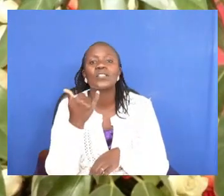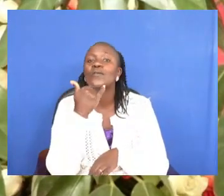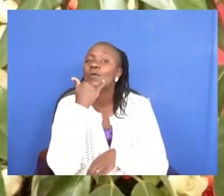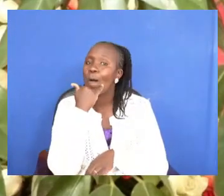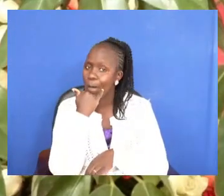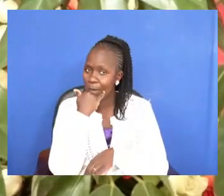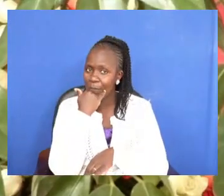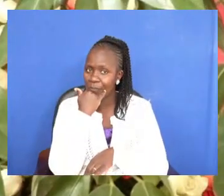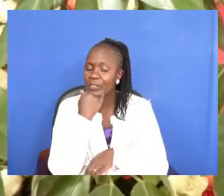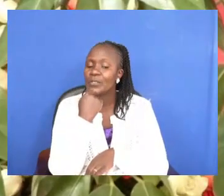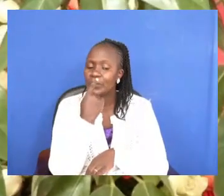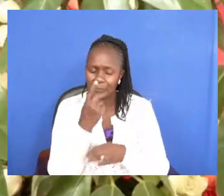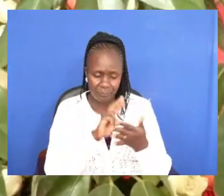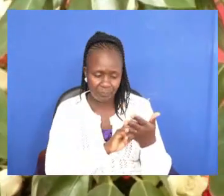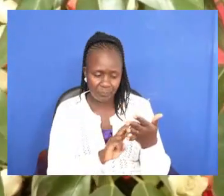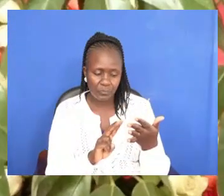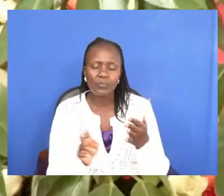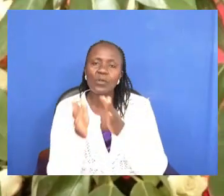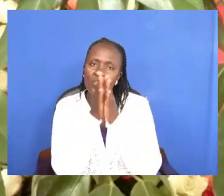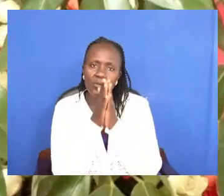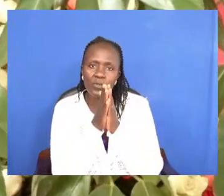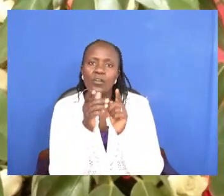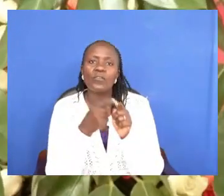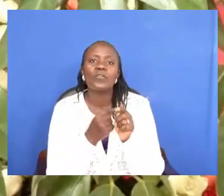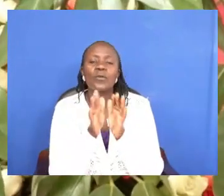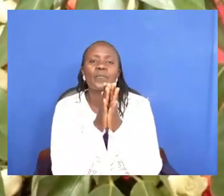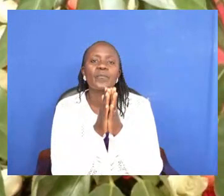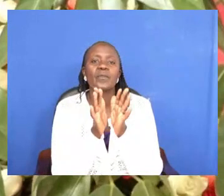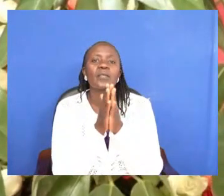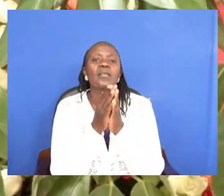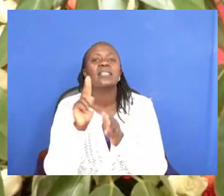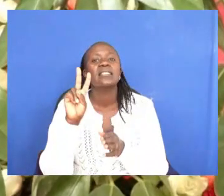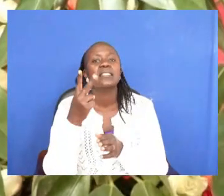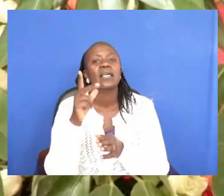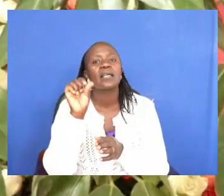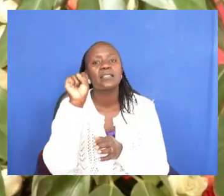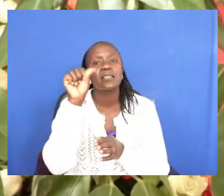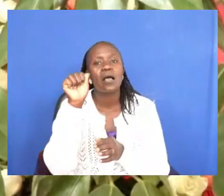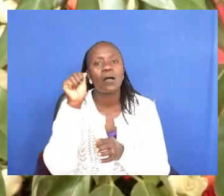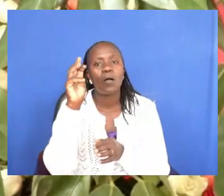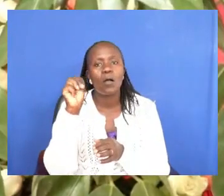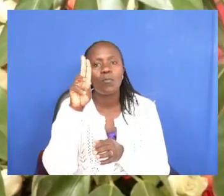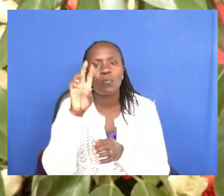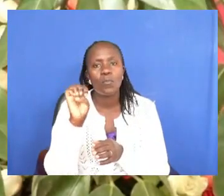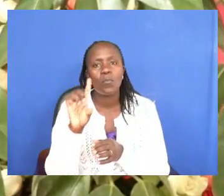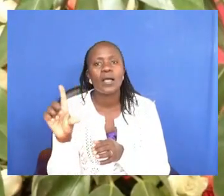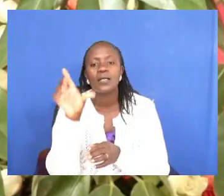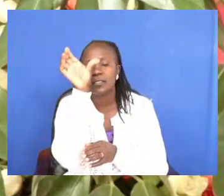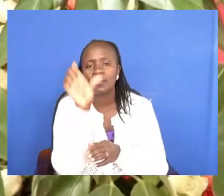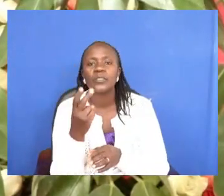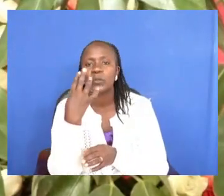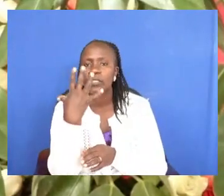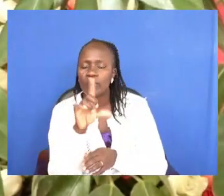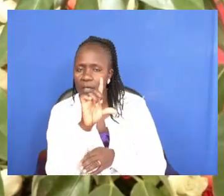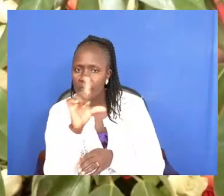wronged. So we are going to look at our story from the book of 2 Samuel, chapter 25, verse 1